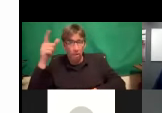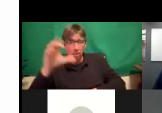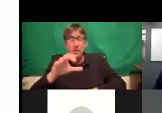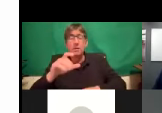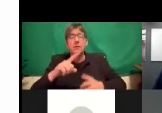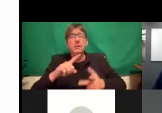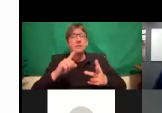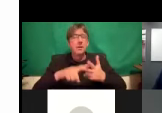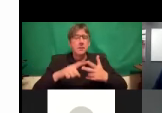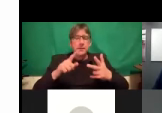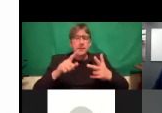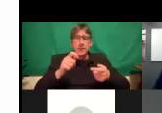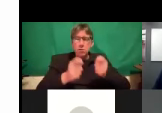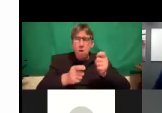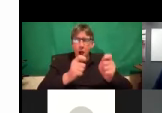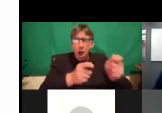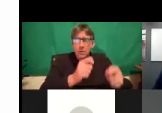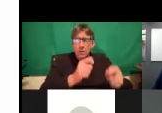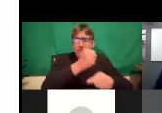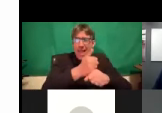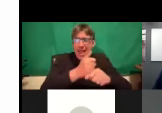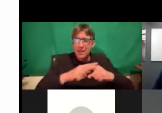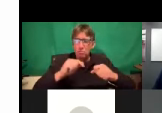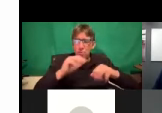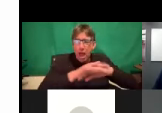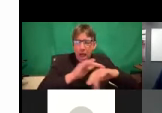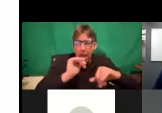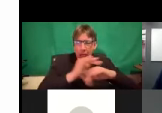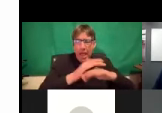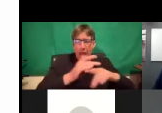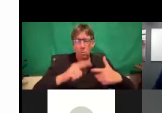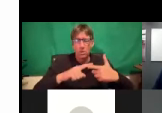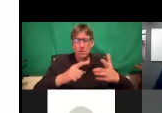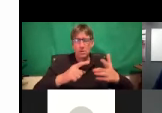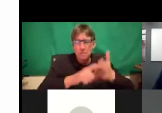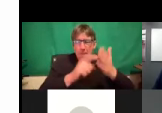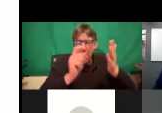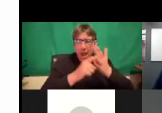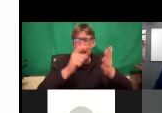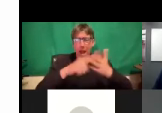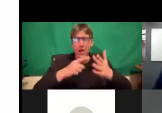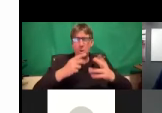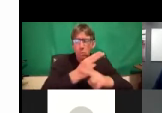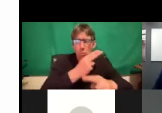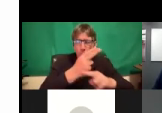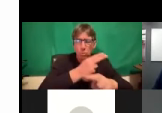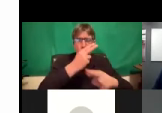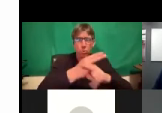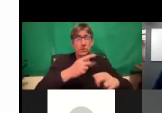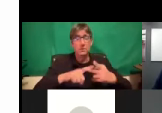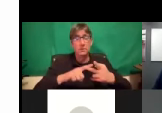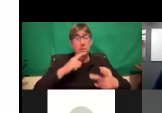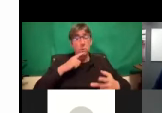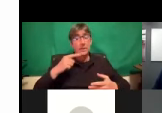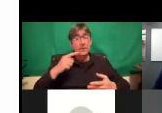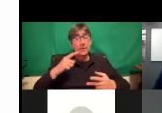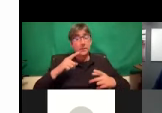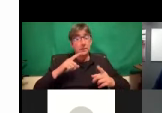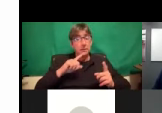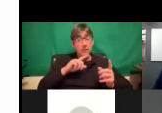an ongoing basis. The MBTA, we review and change our schedules on a quarterly or semi-annual basis, depending on the